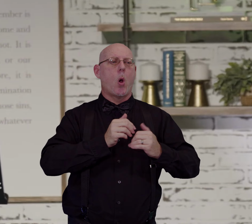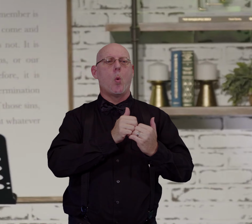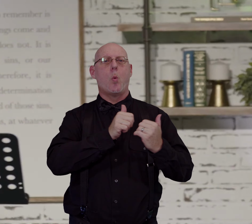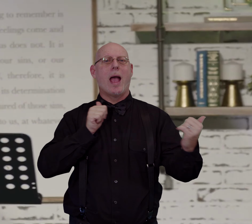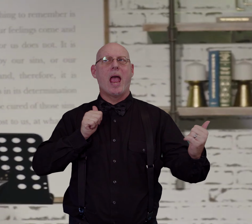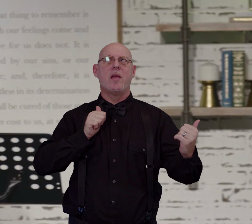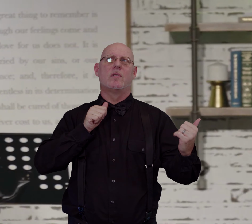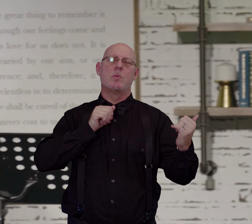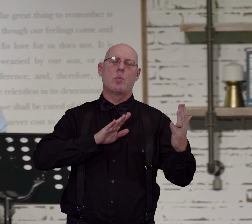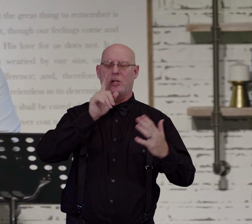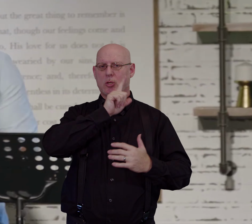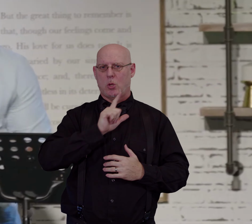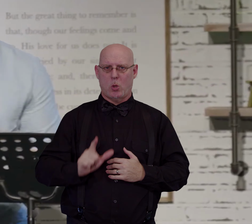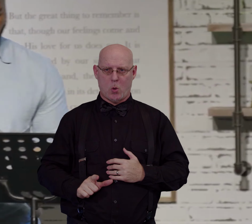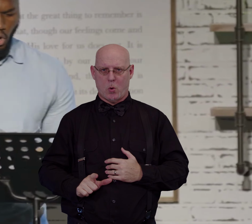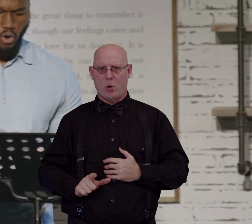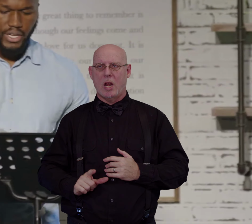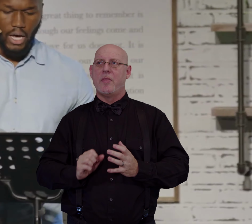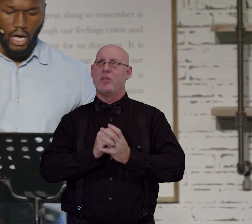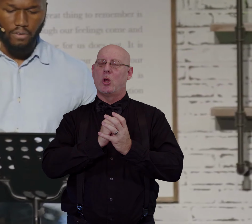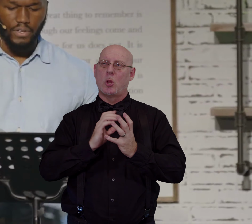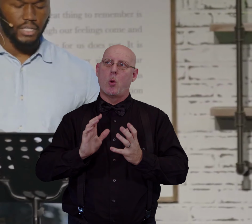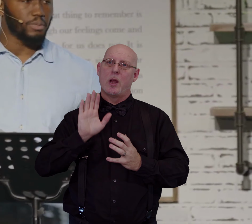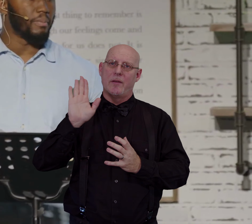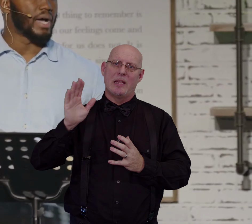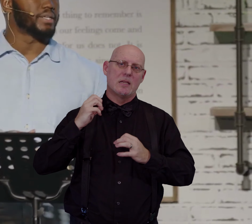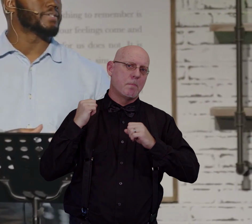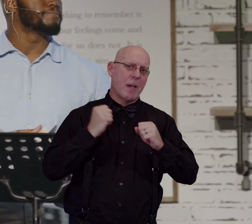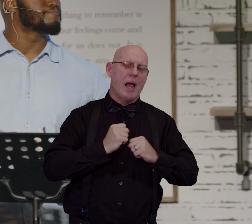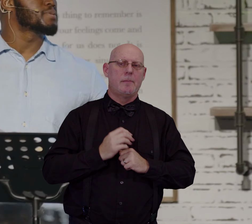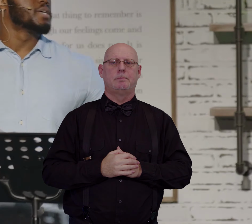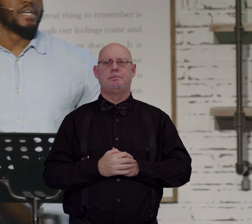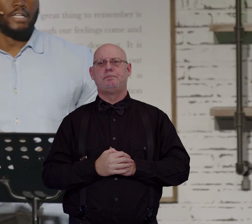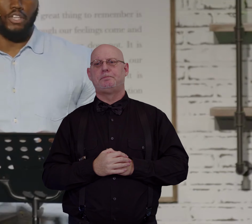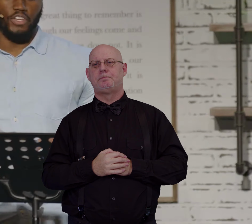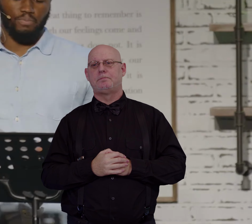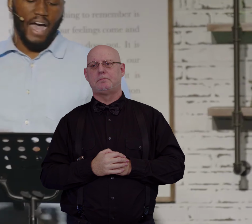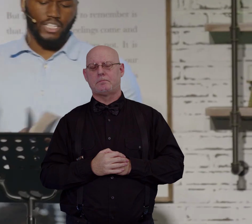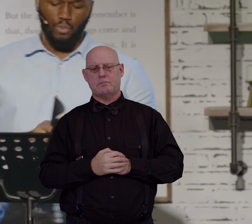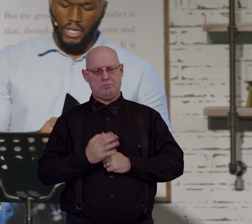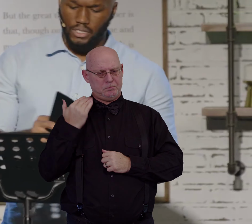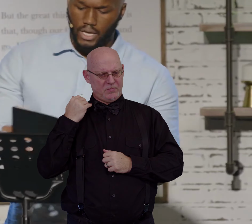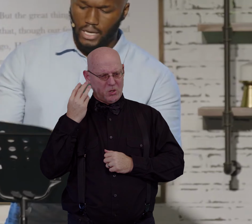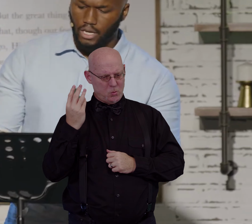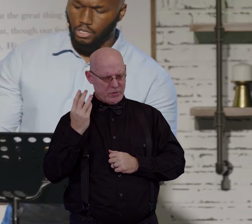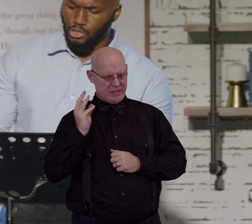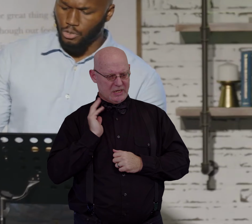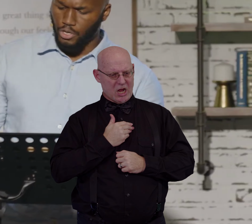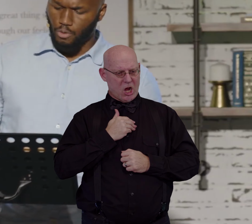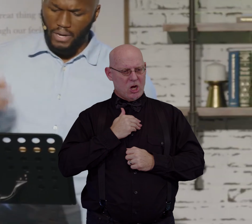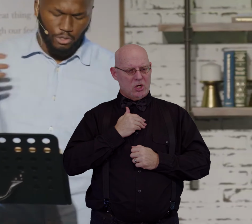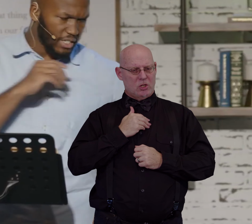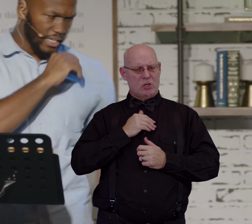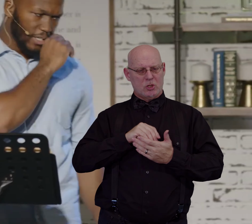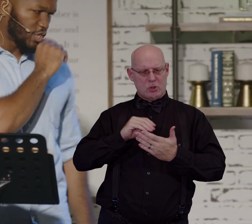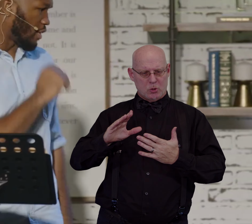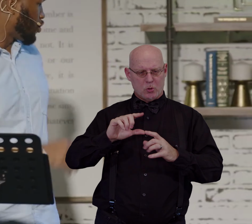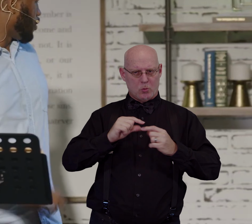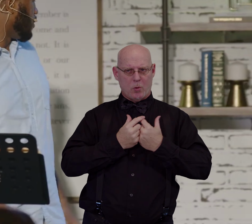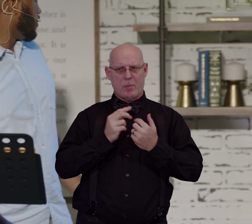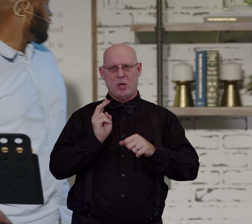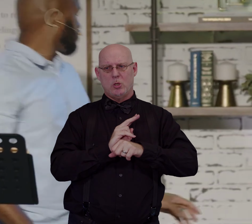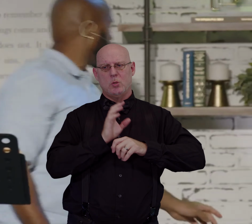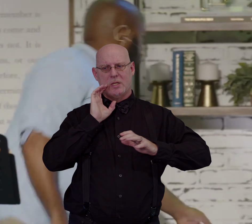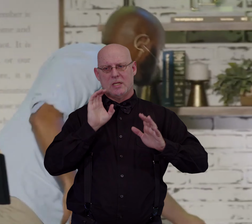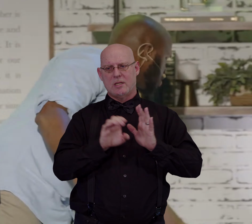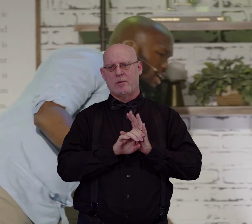presence of the Lord and from the glory of his might. So this past Wednesday in our student group, I used this